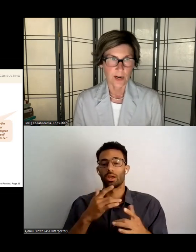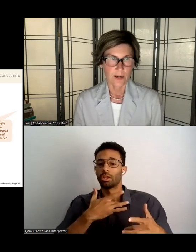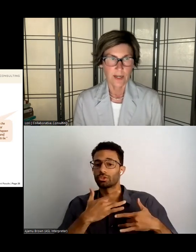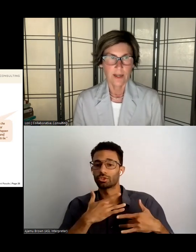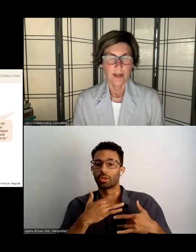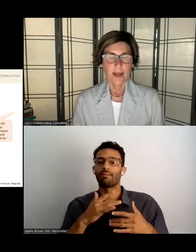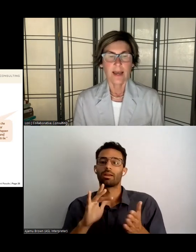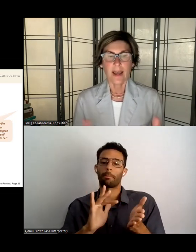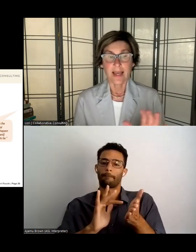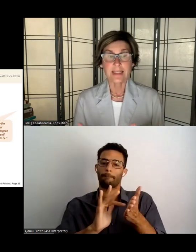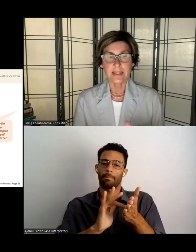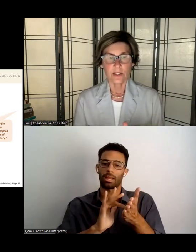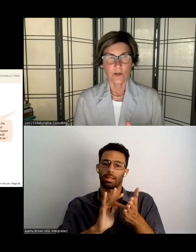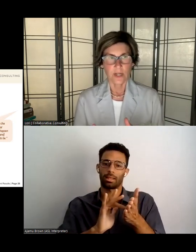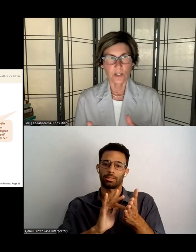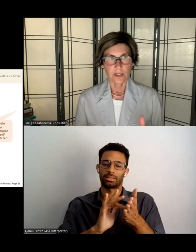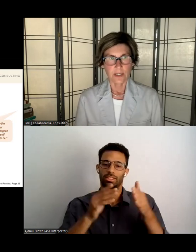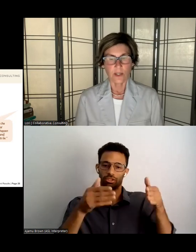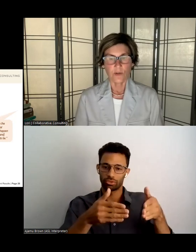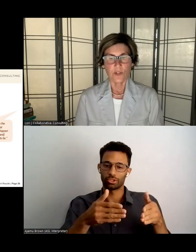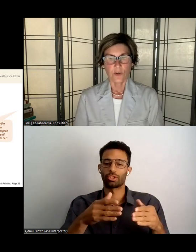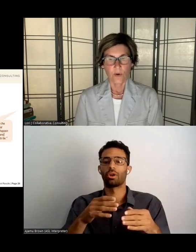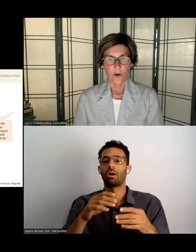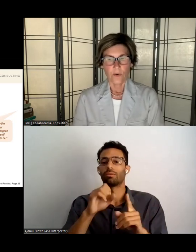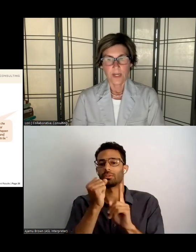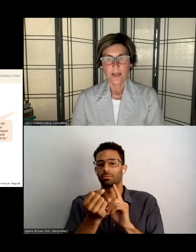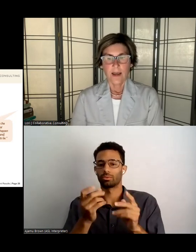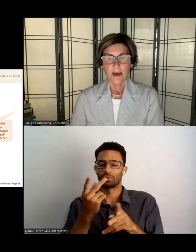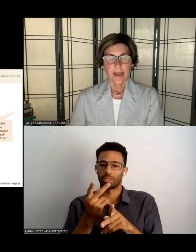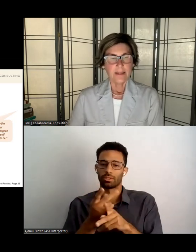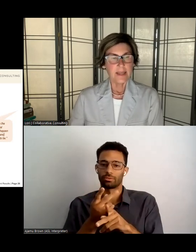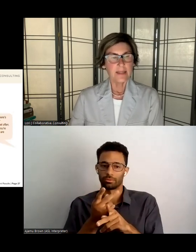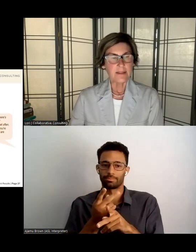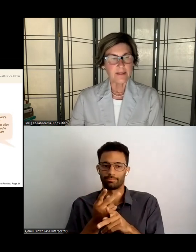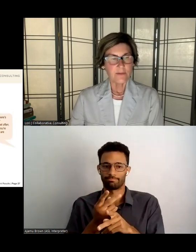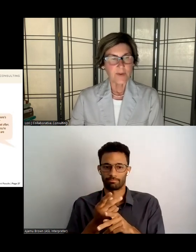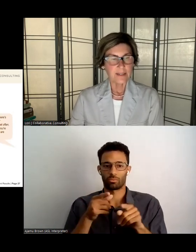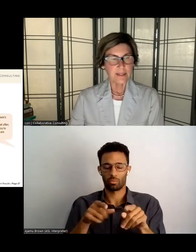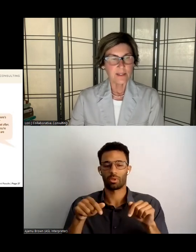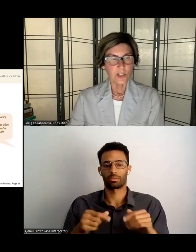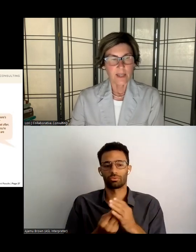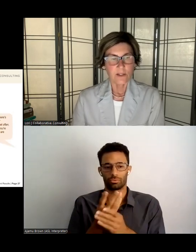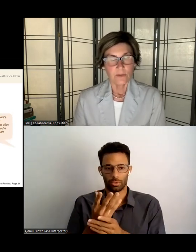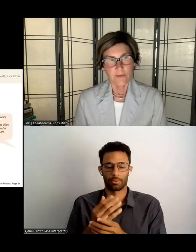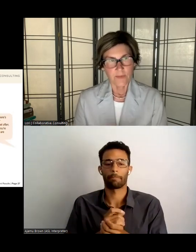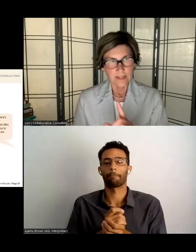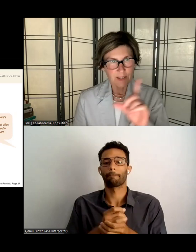social care as this integration continues to grow. And then finally,